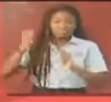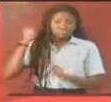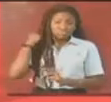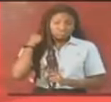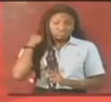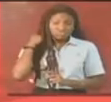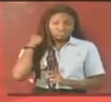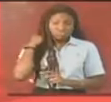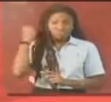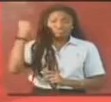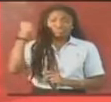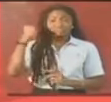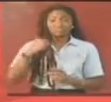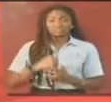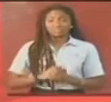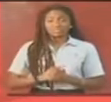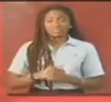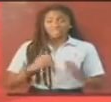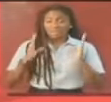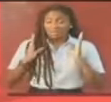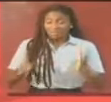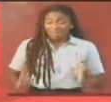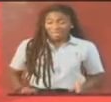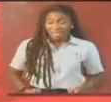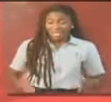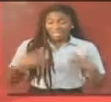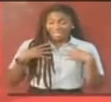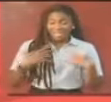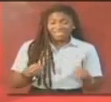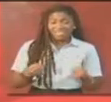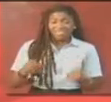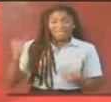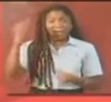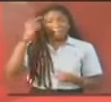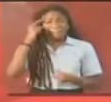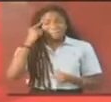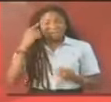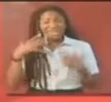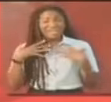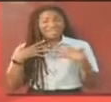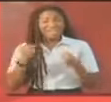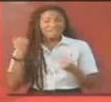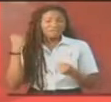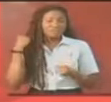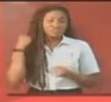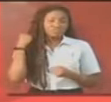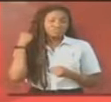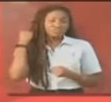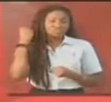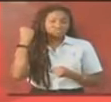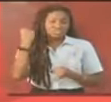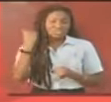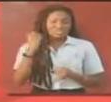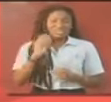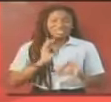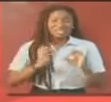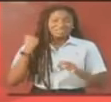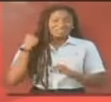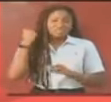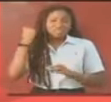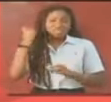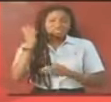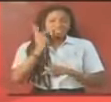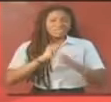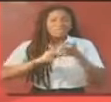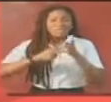affects both our physical health and our mental health, and it can also make us less likely to comply with safety